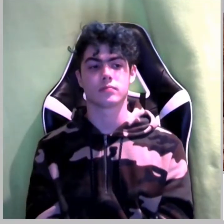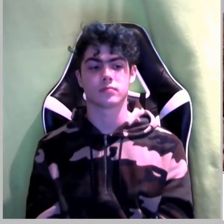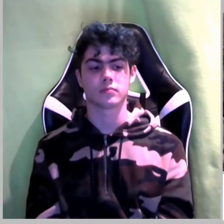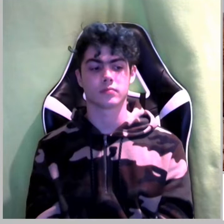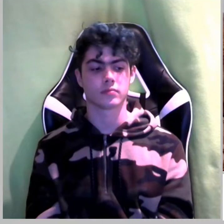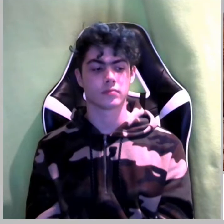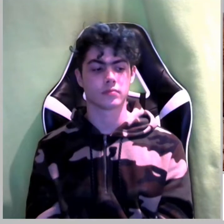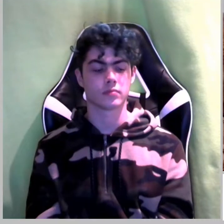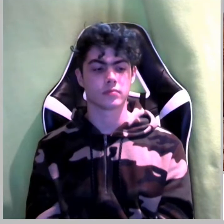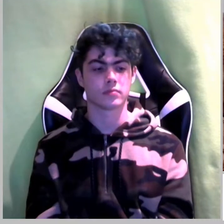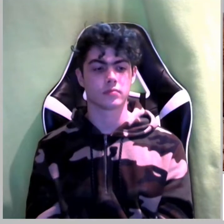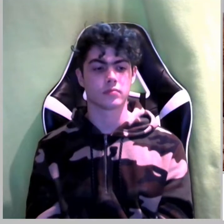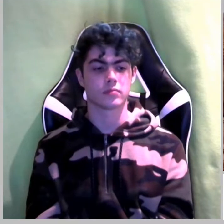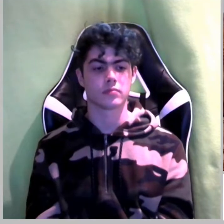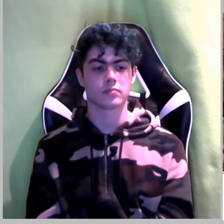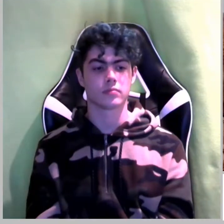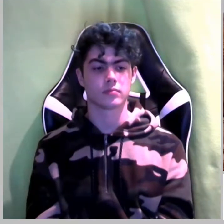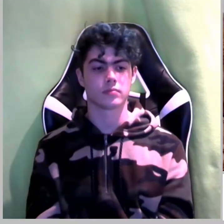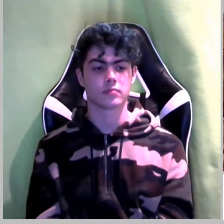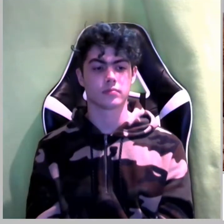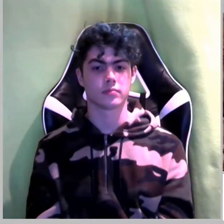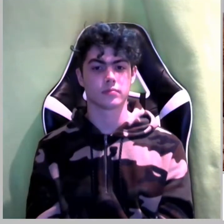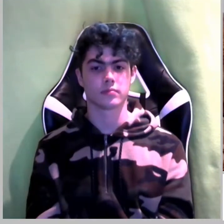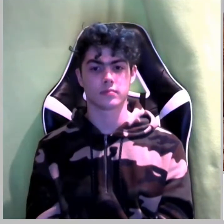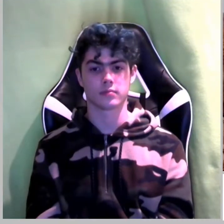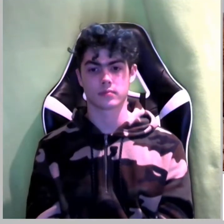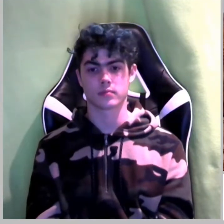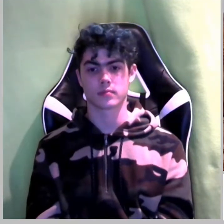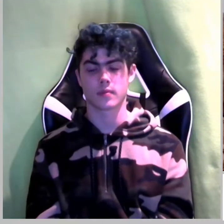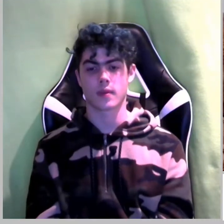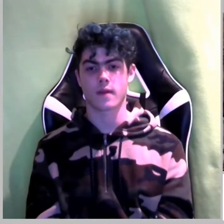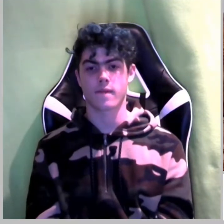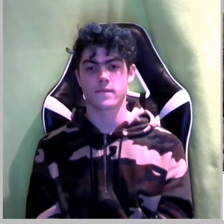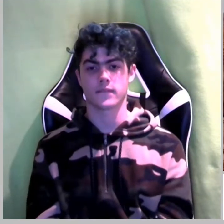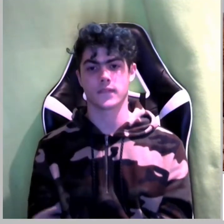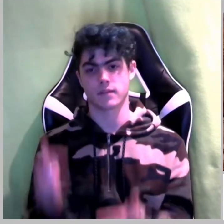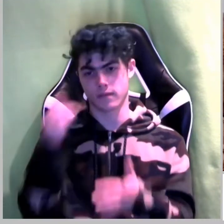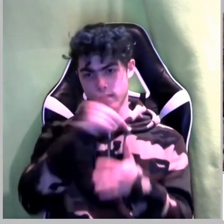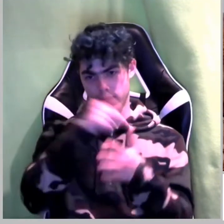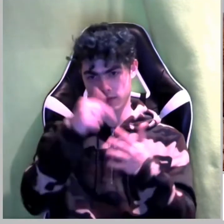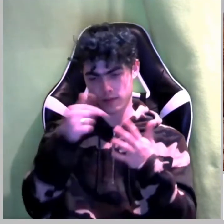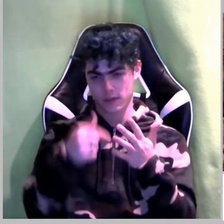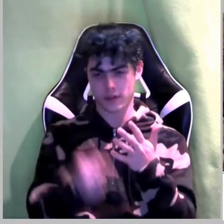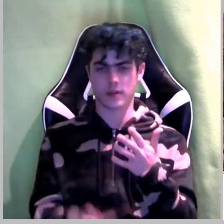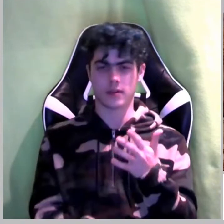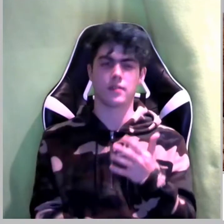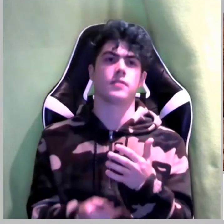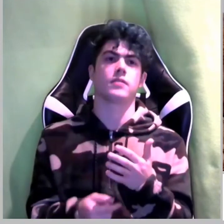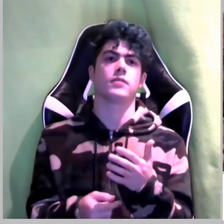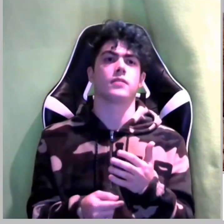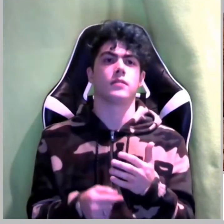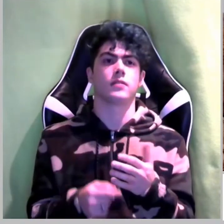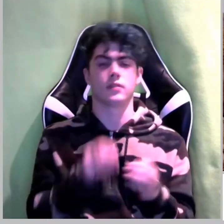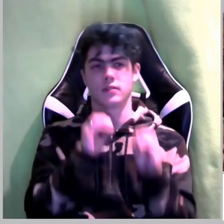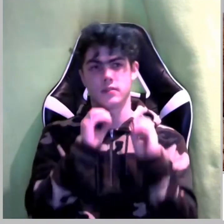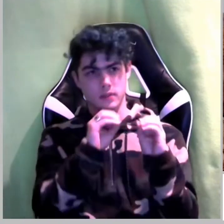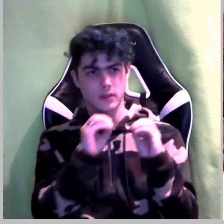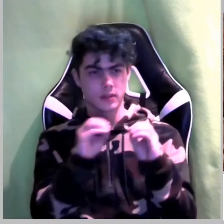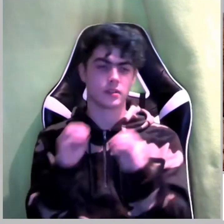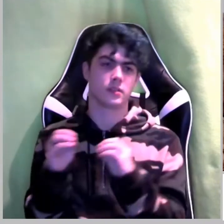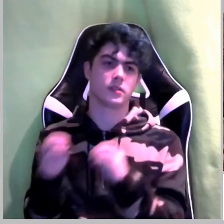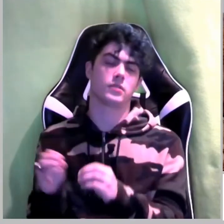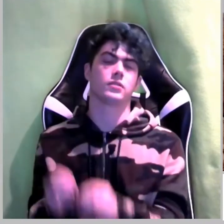have 5 sets of teachings or discourses. The first discourse we're going to be talking about